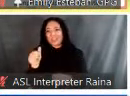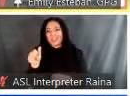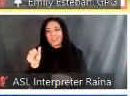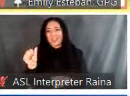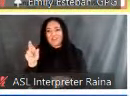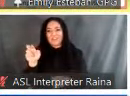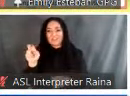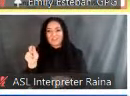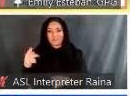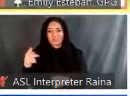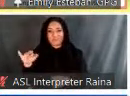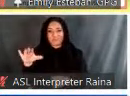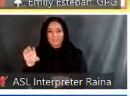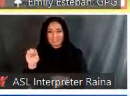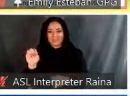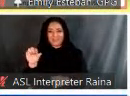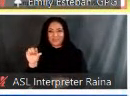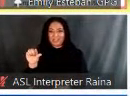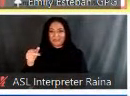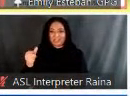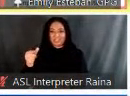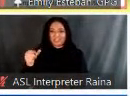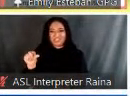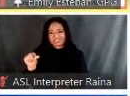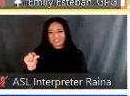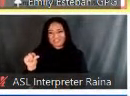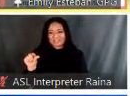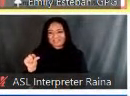provide a recap from last month.